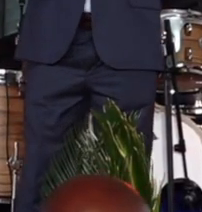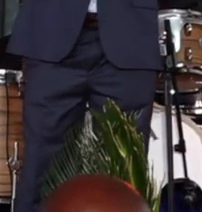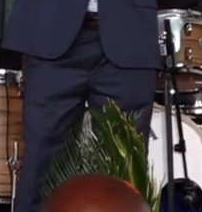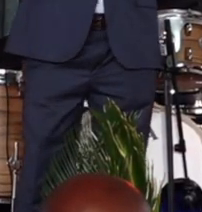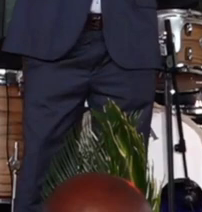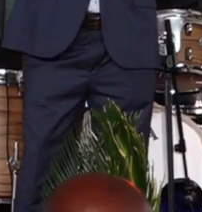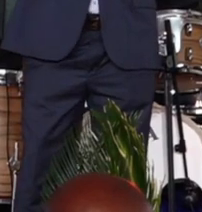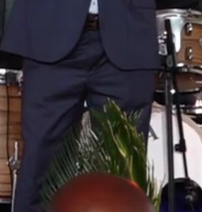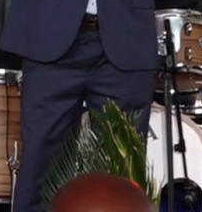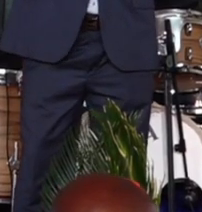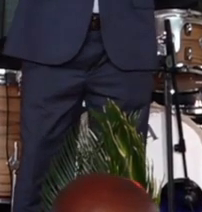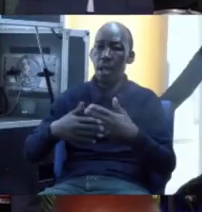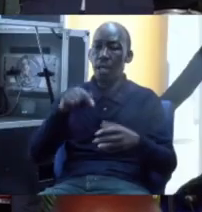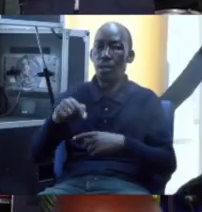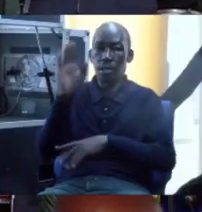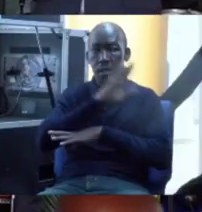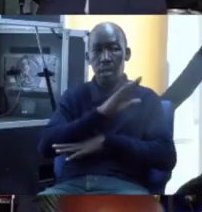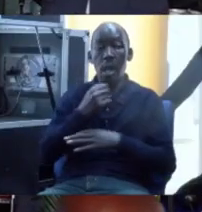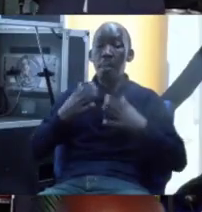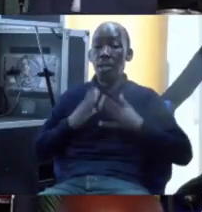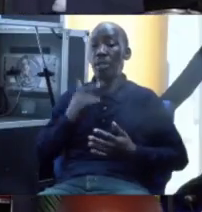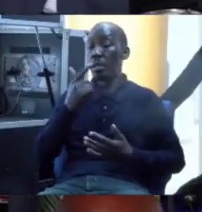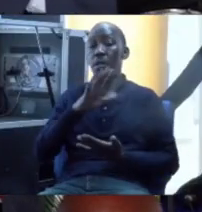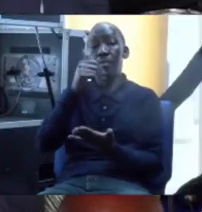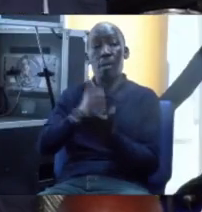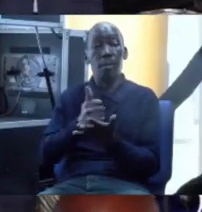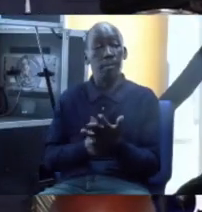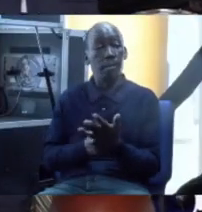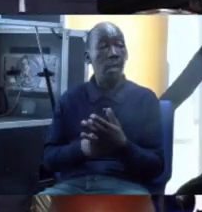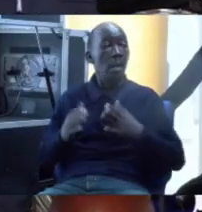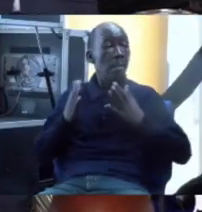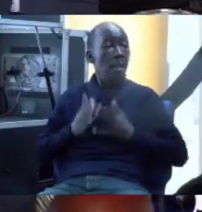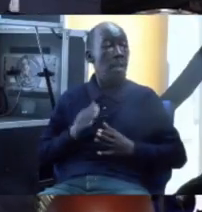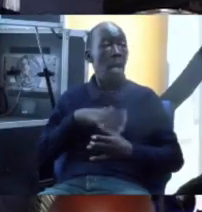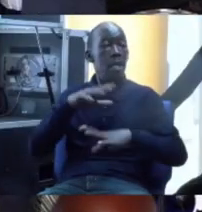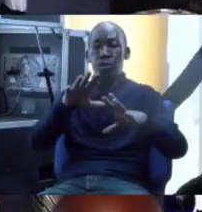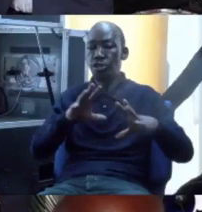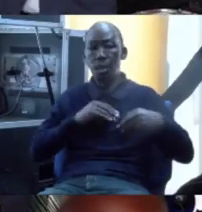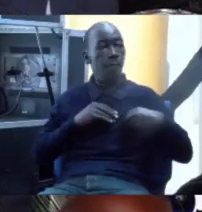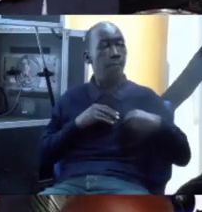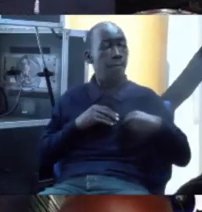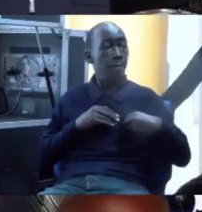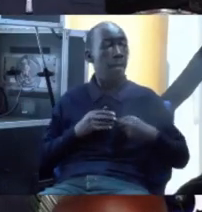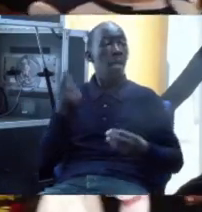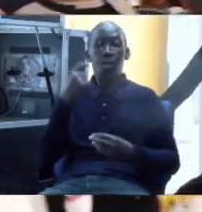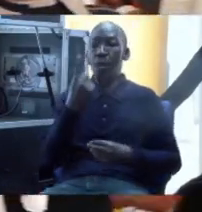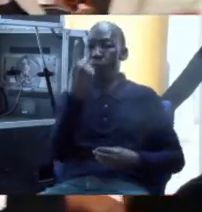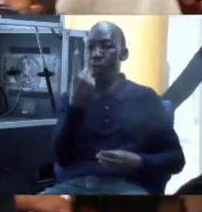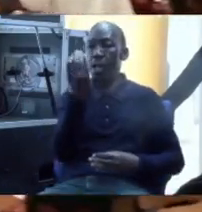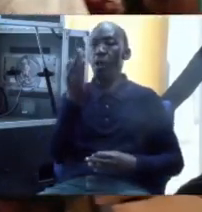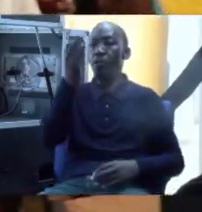in your affairs tonight. Somebody say amen. Somebody say I receive the finger of